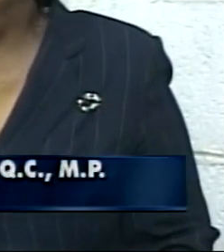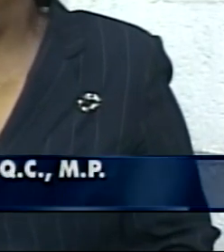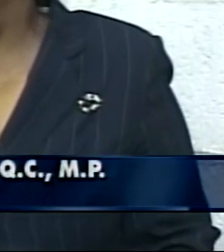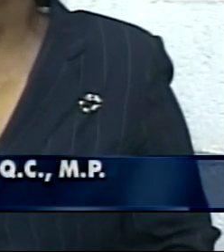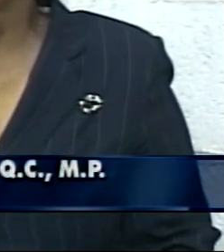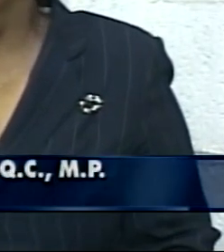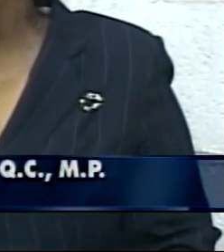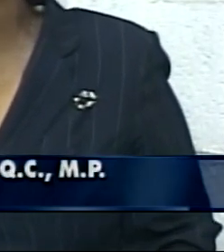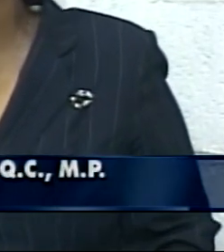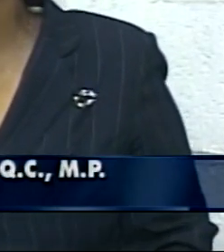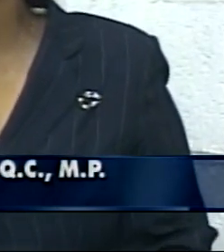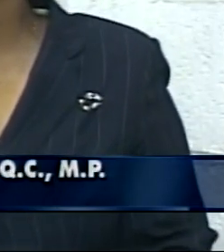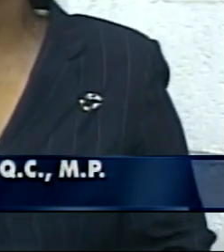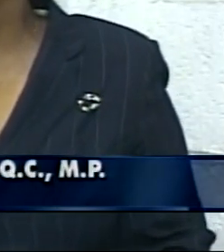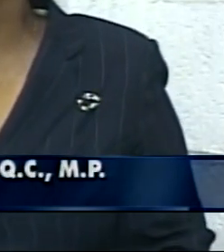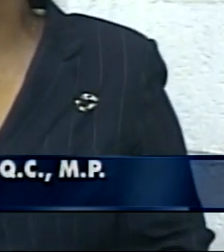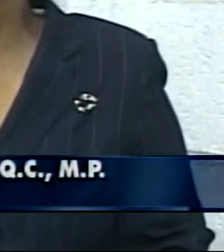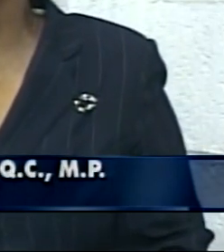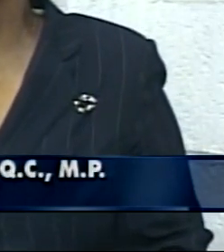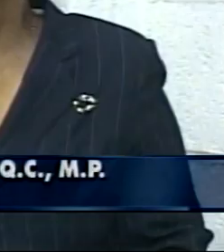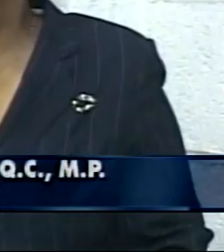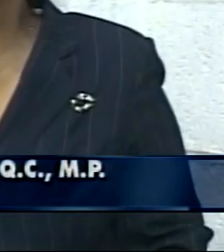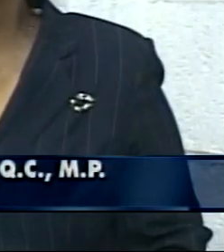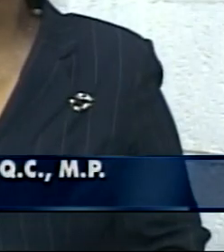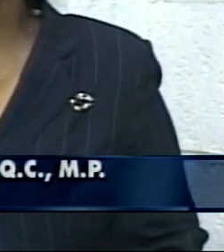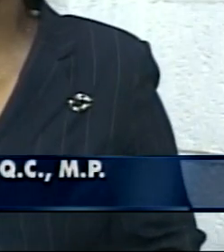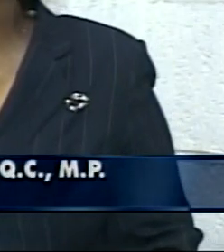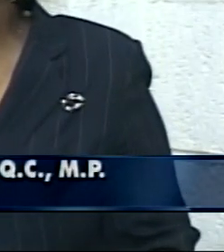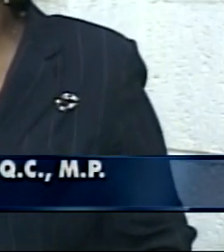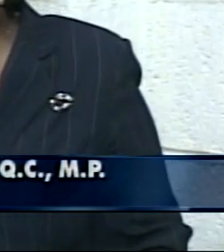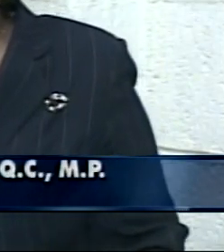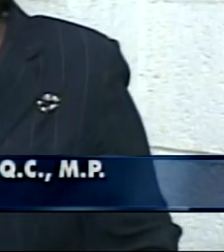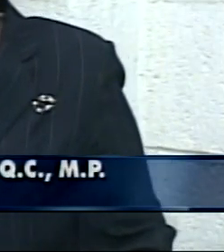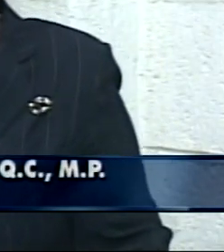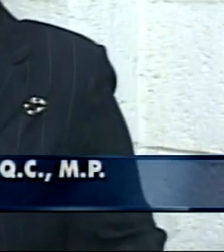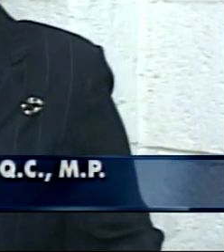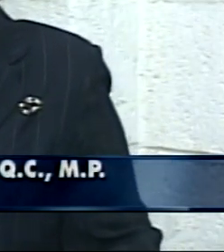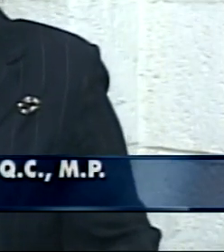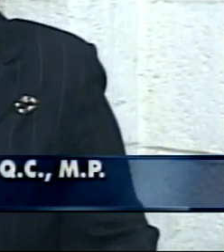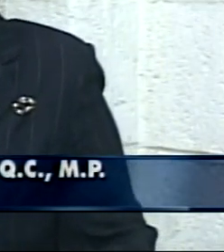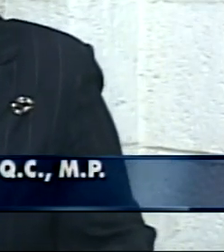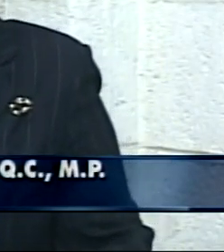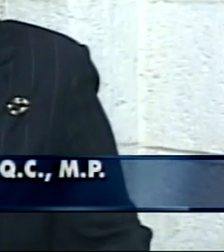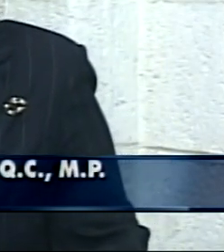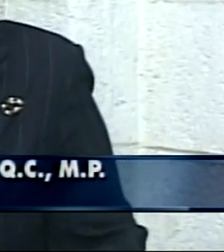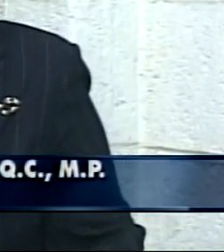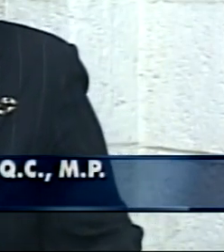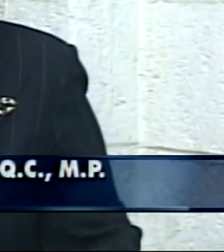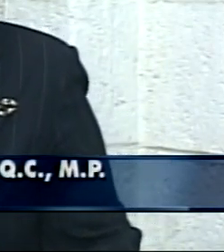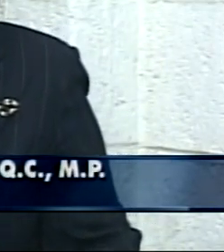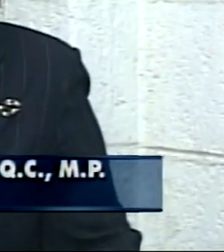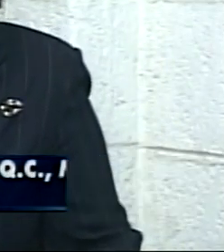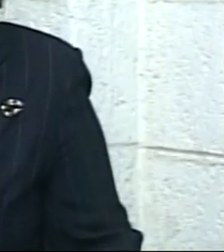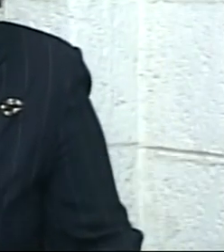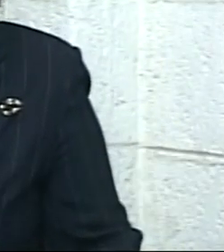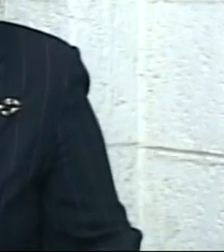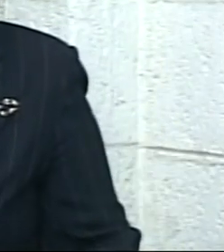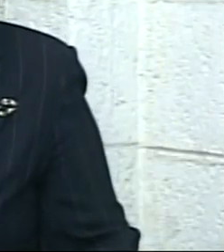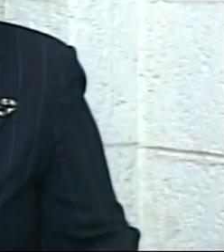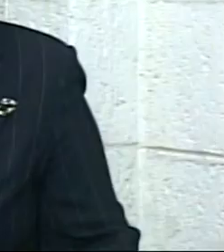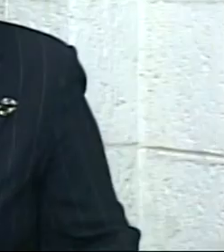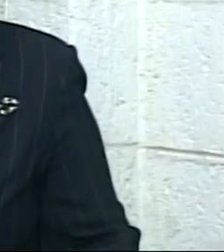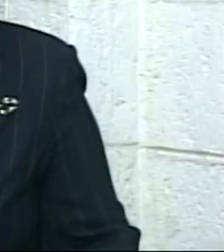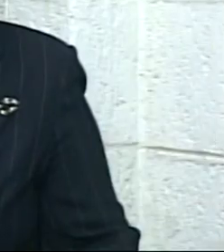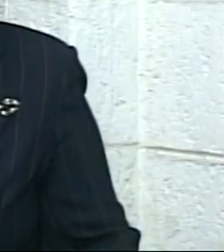rally thereafter, I forewarn the country, is but the first salvo by the Barbados Labour Party to let it be